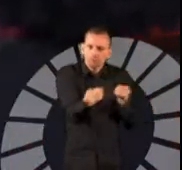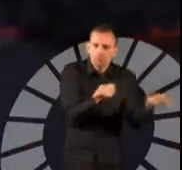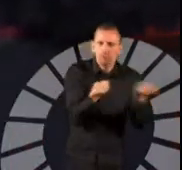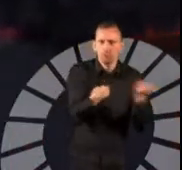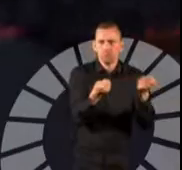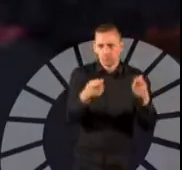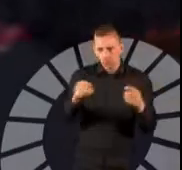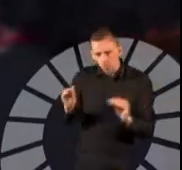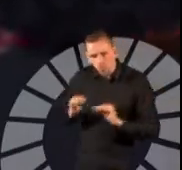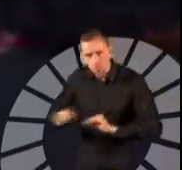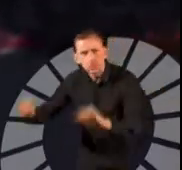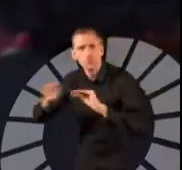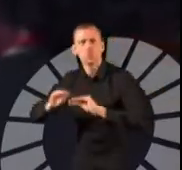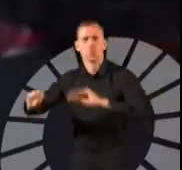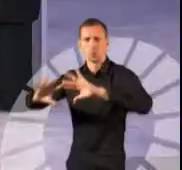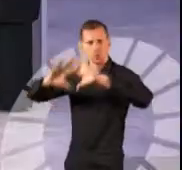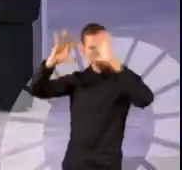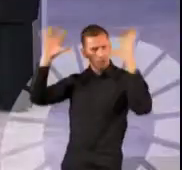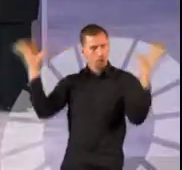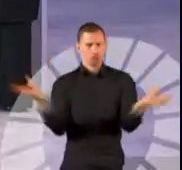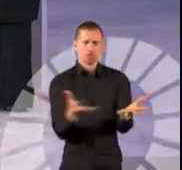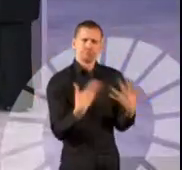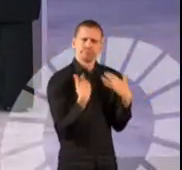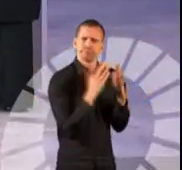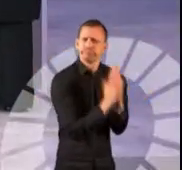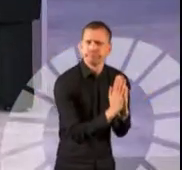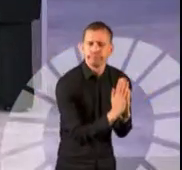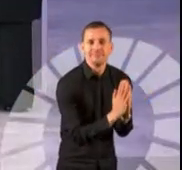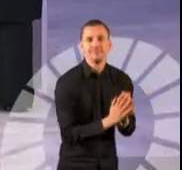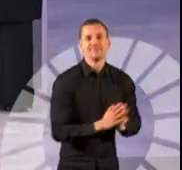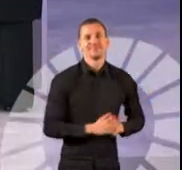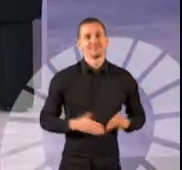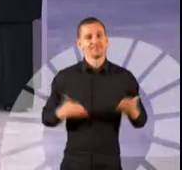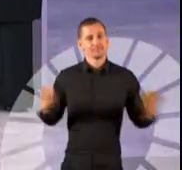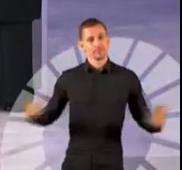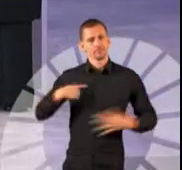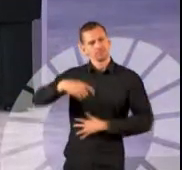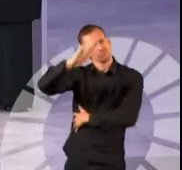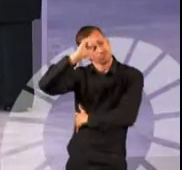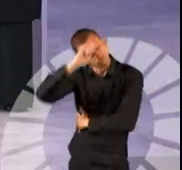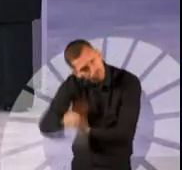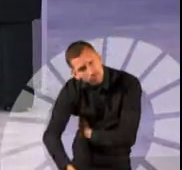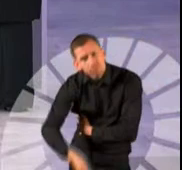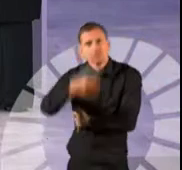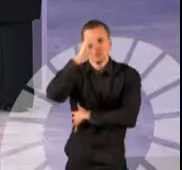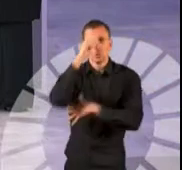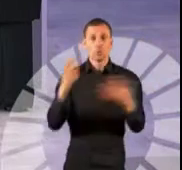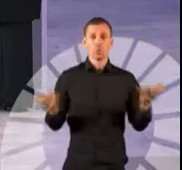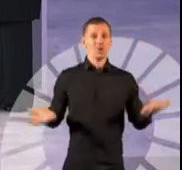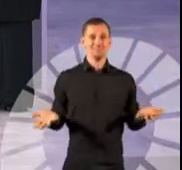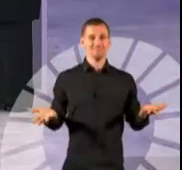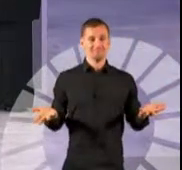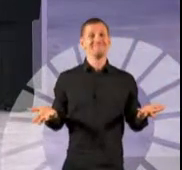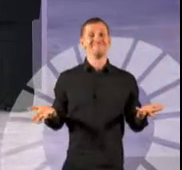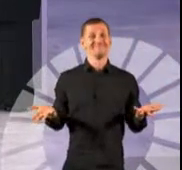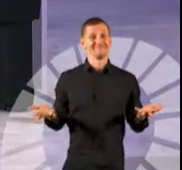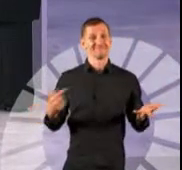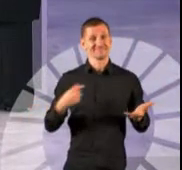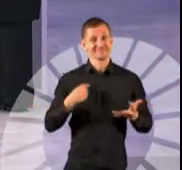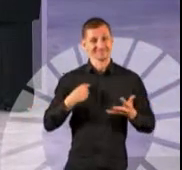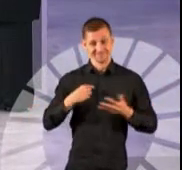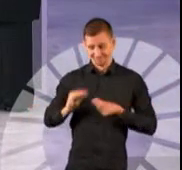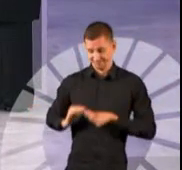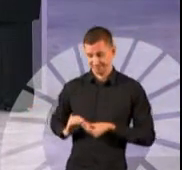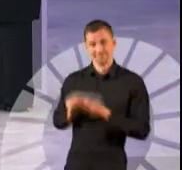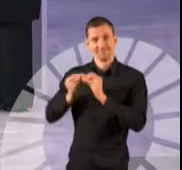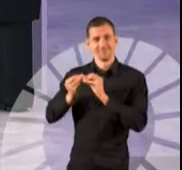grateful. Since GPE was founded about 20 years ago, 82 million more girls are on school in our